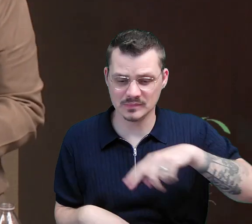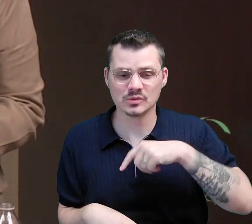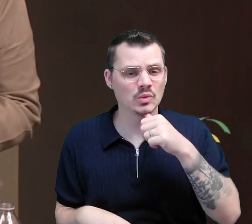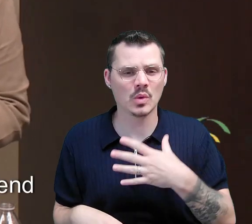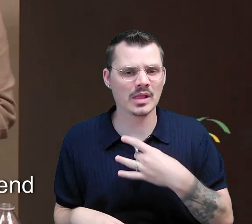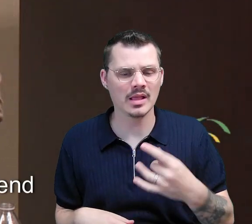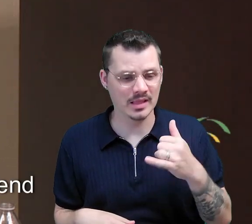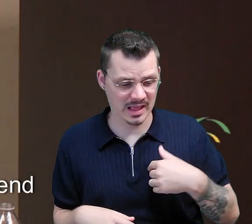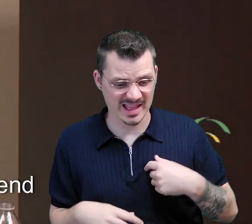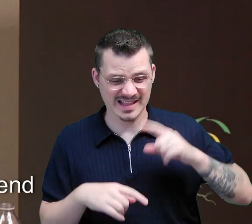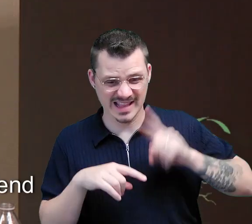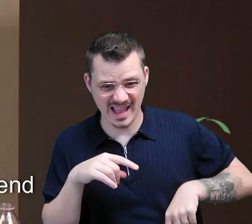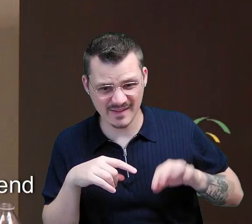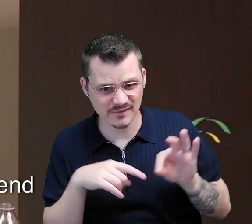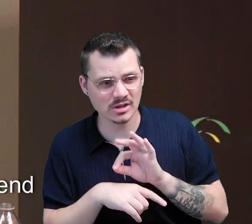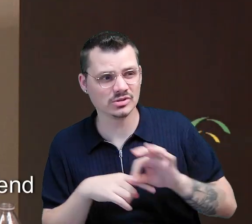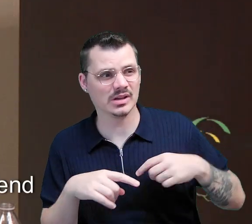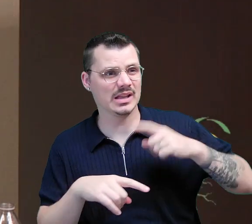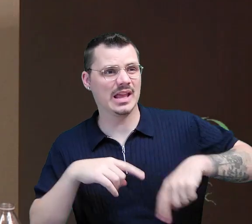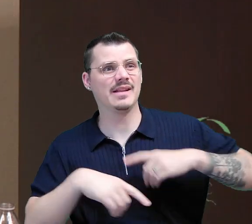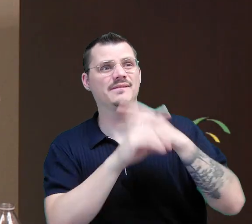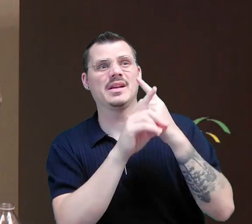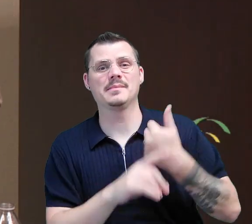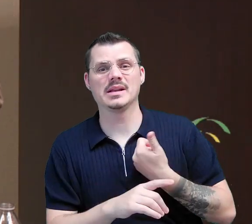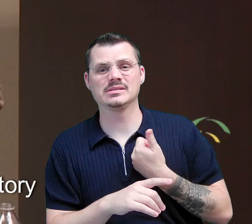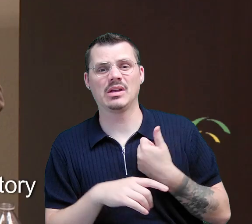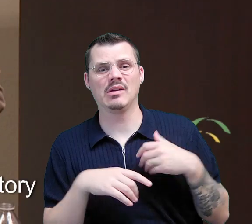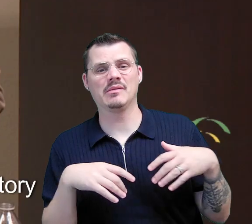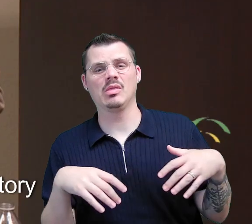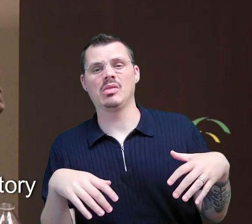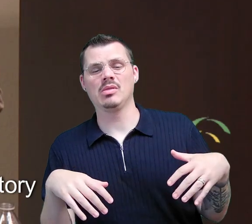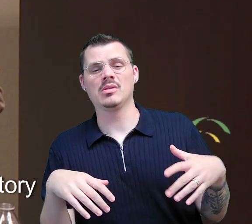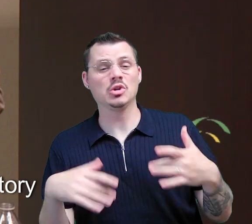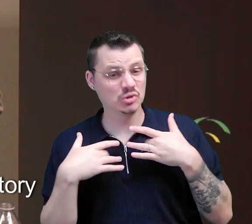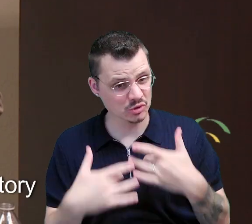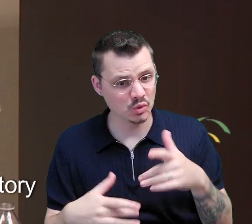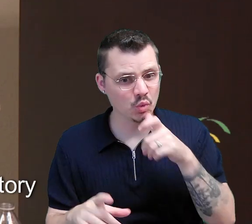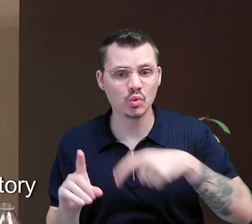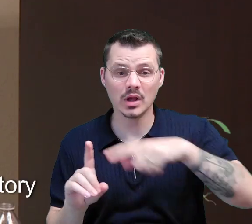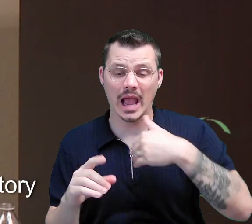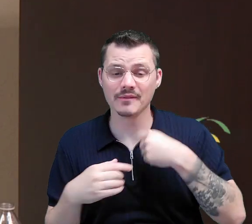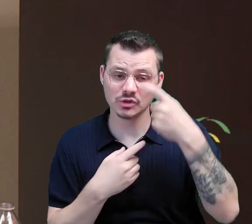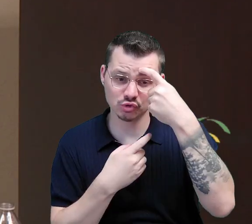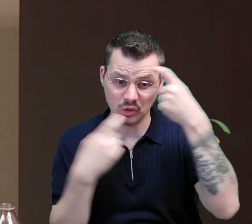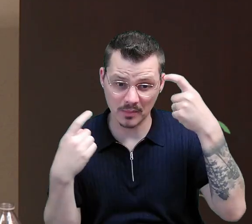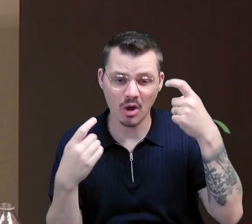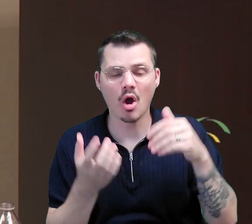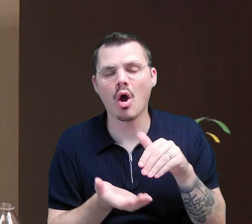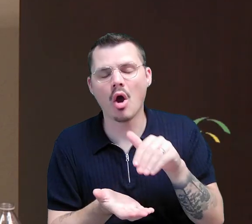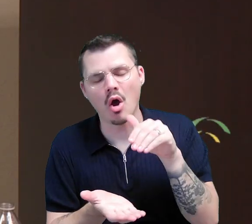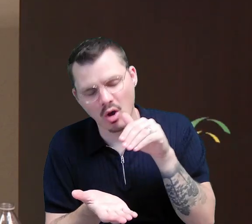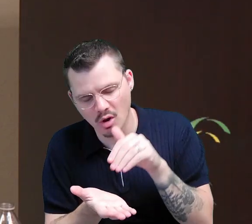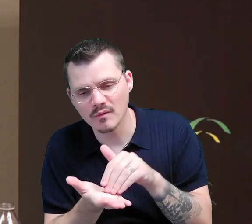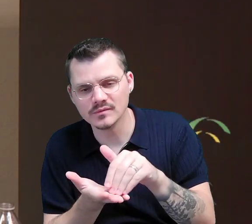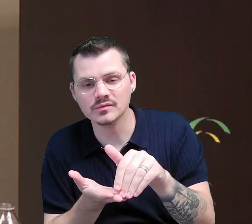of, I can't physically function, I can't defend myself. Particularly people with a trauma history often